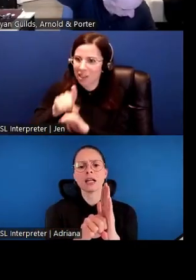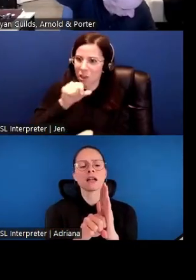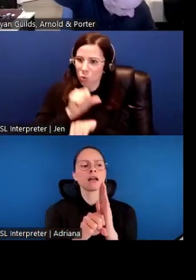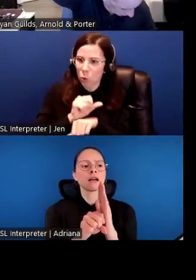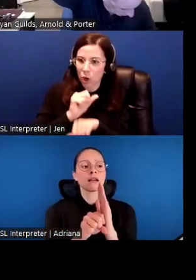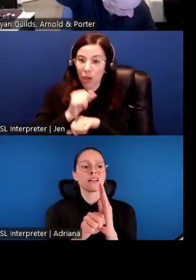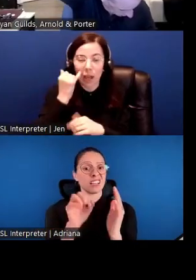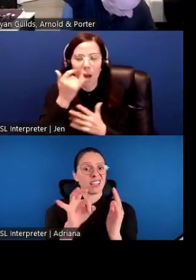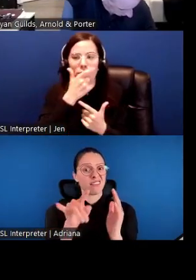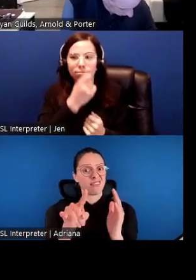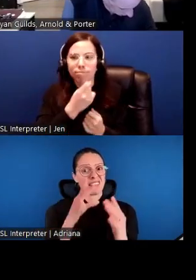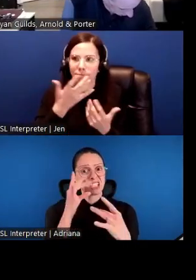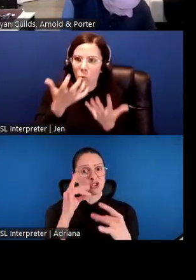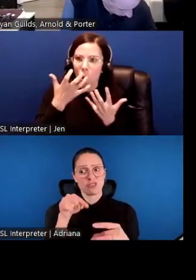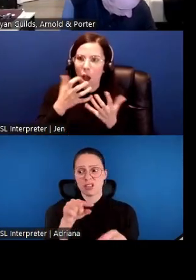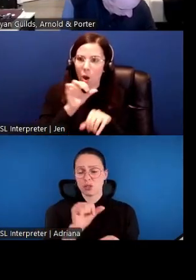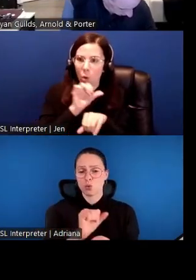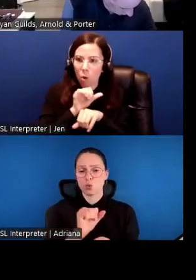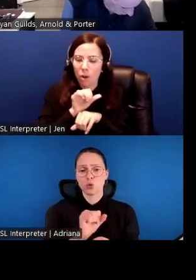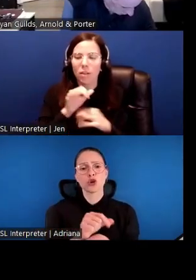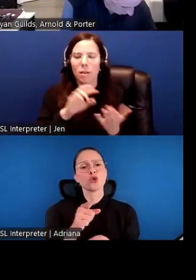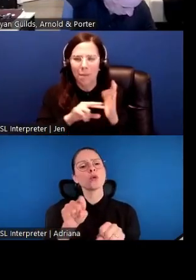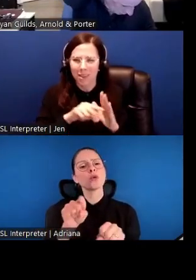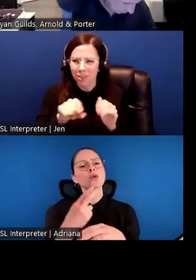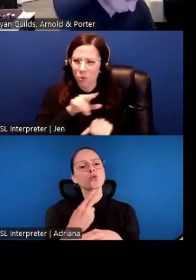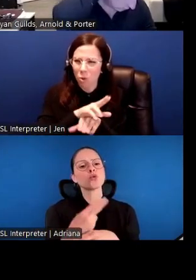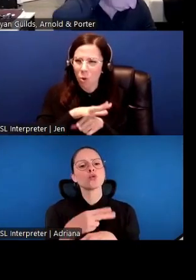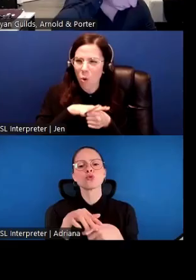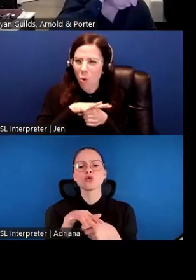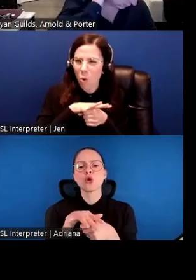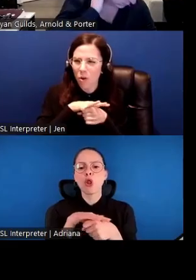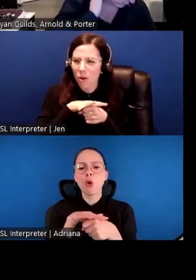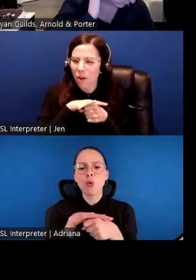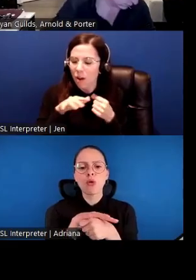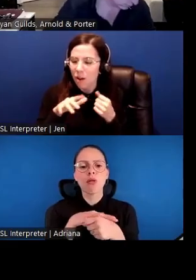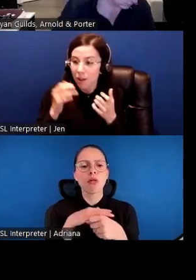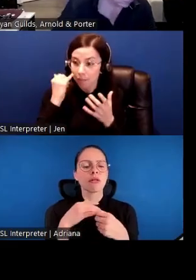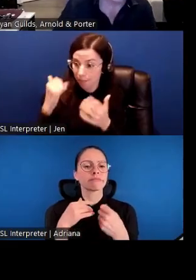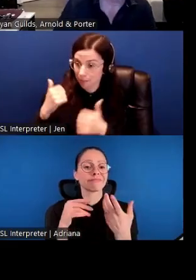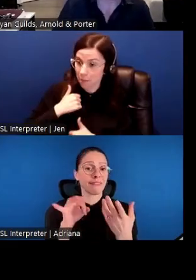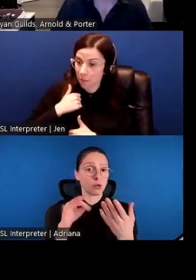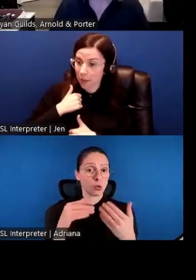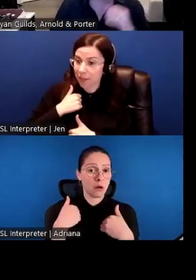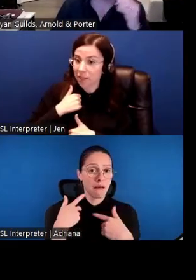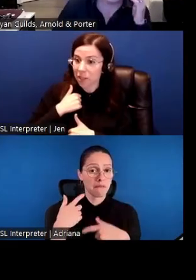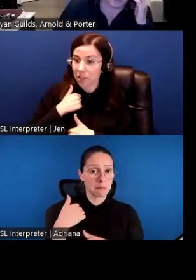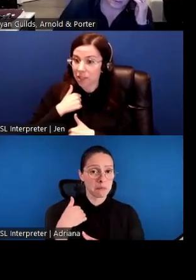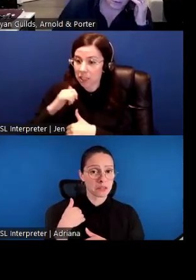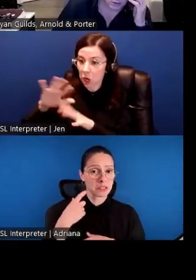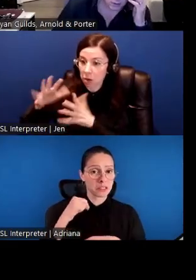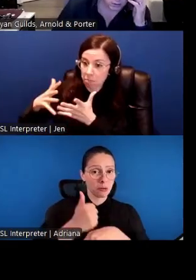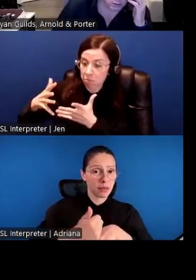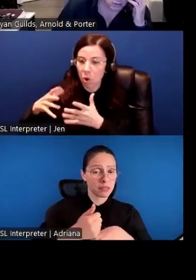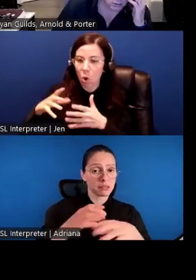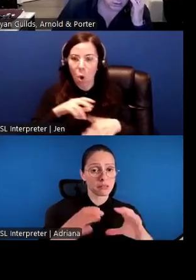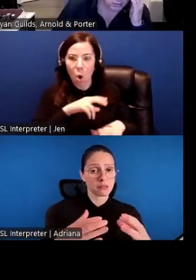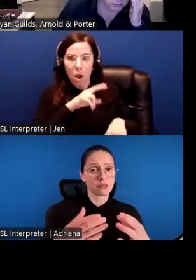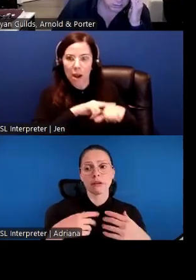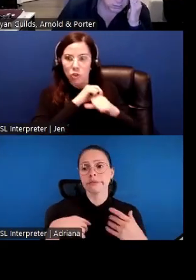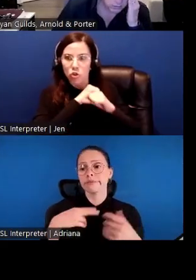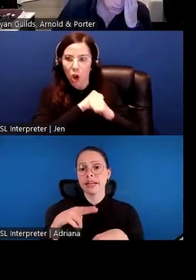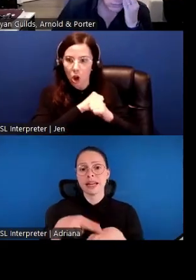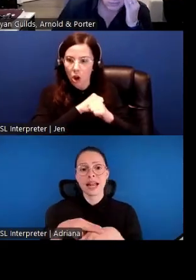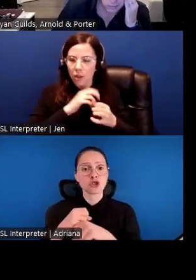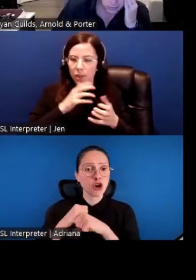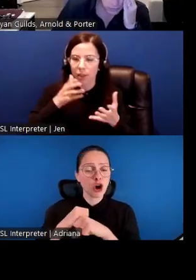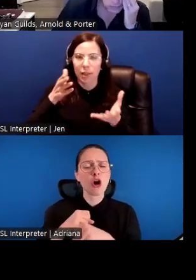work, this is where you can use your local. You've got military. If you have a military installation, if you have a National Guard, you can